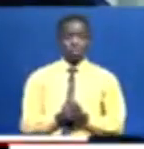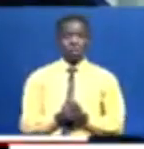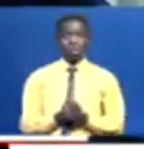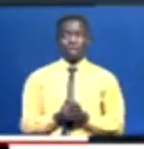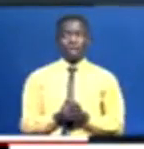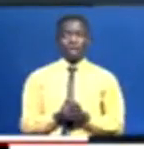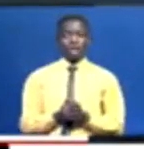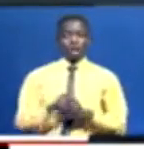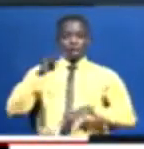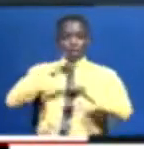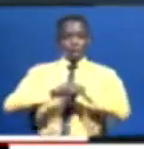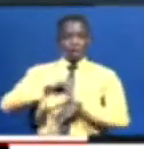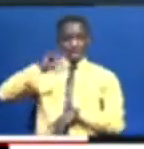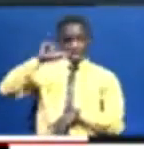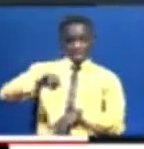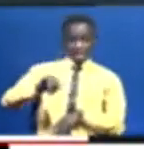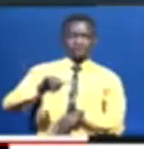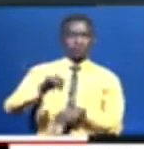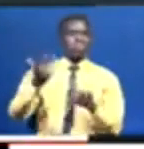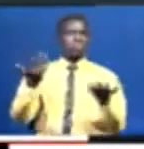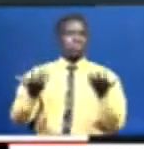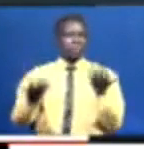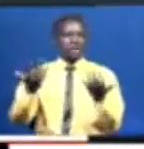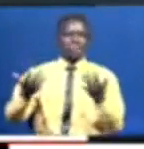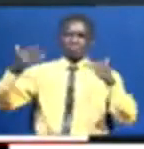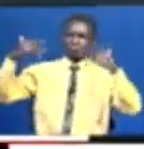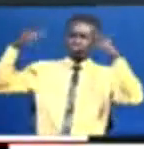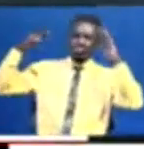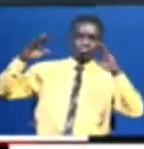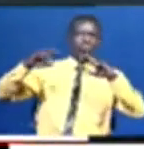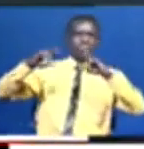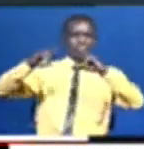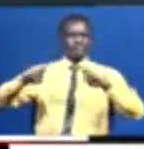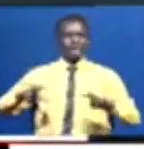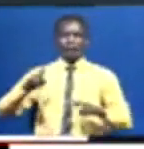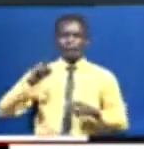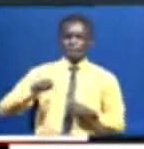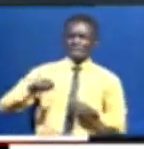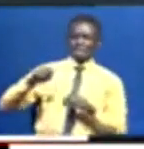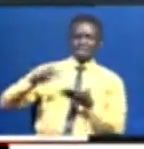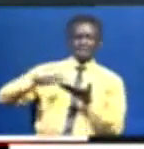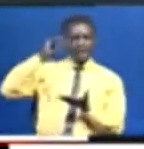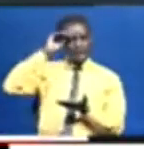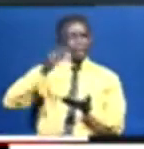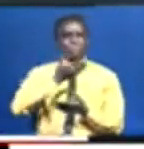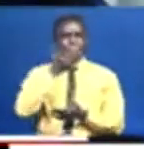Upon mitigation, of course, forensic analysis to better understand the full impact